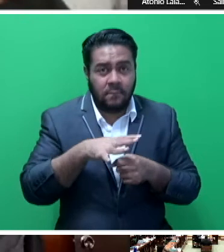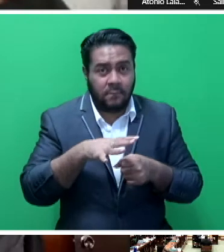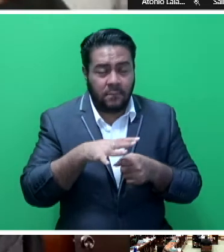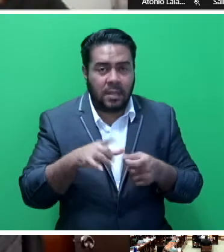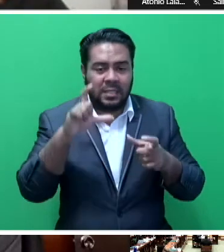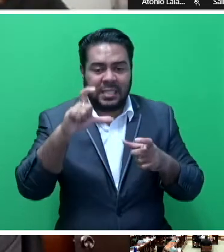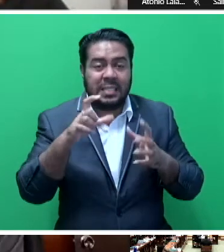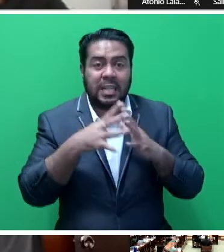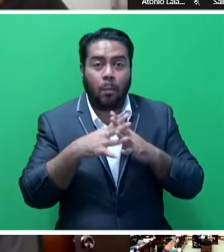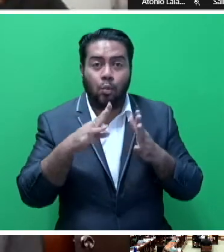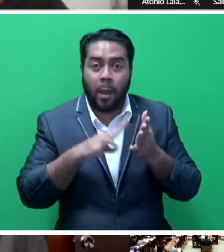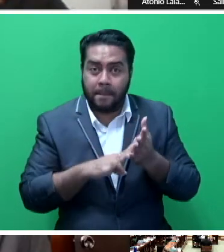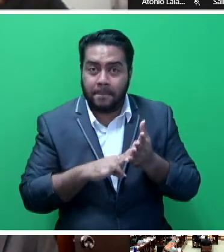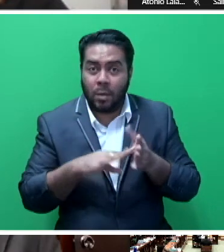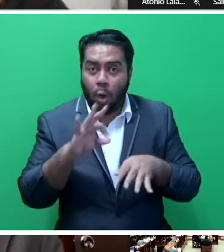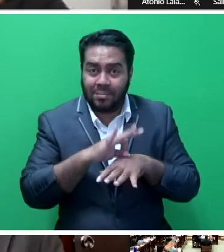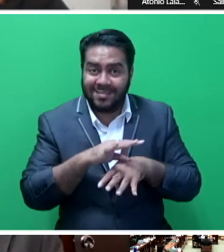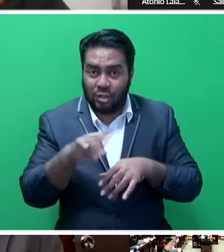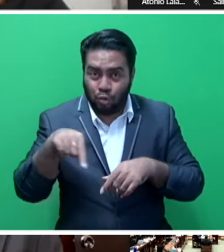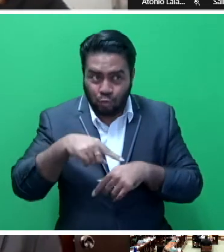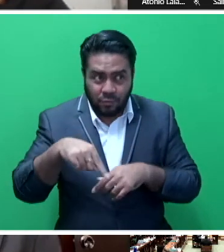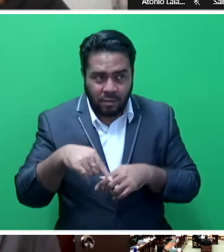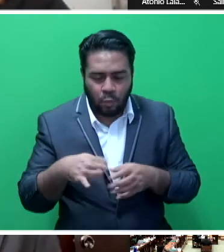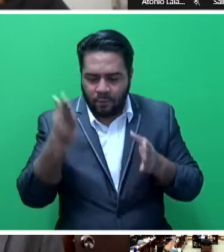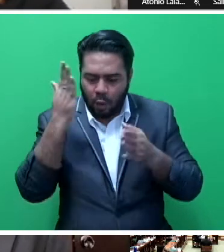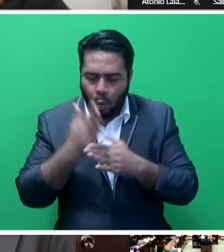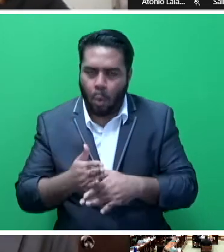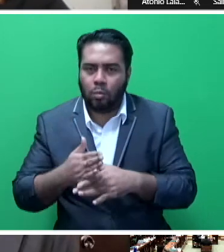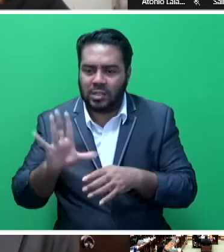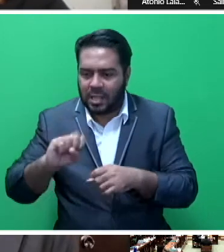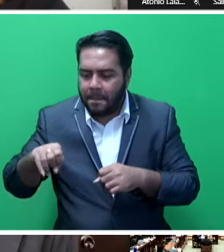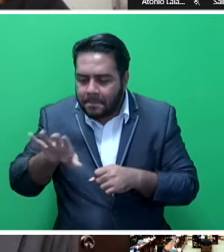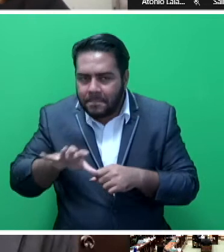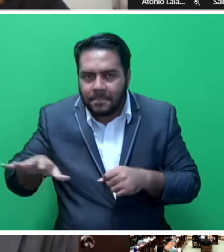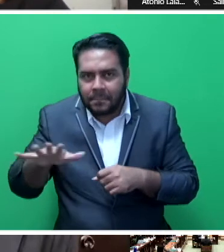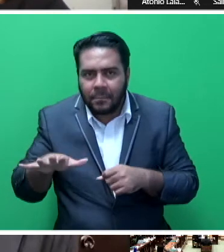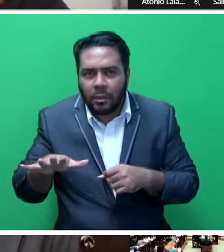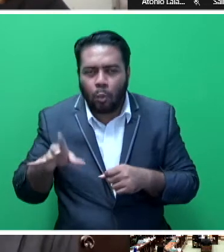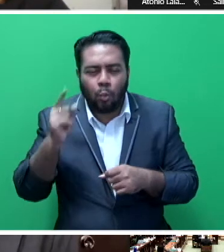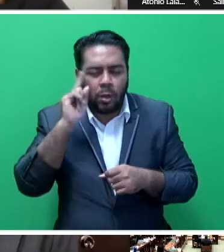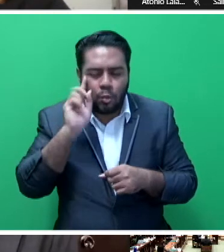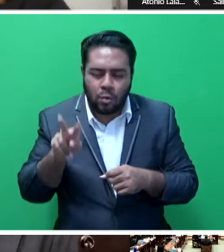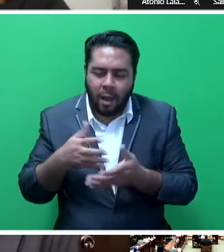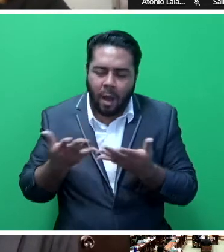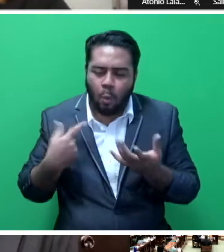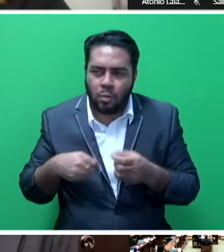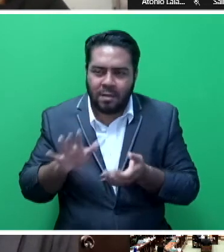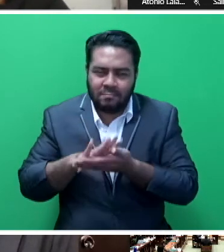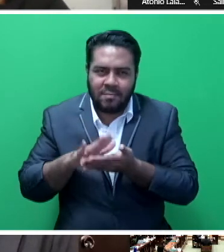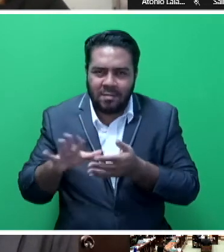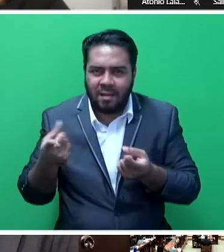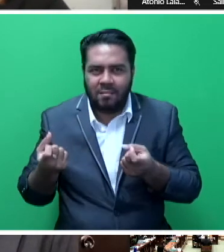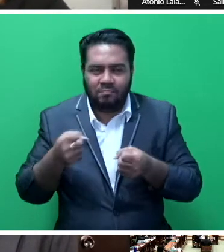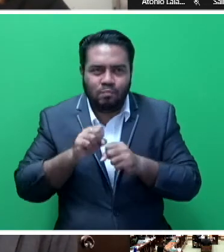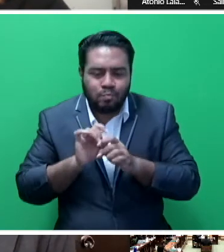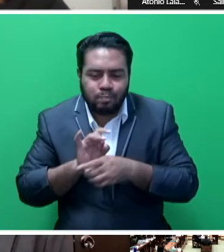that are on closure from other areas as we begin to look at flushing out the virus from within the facility.